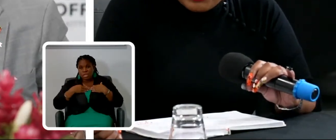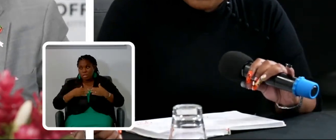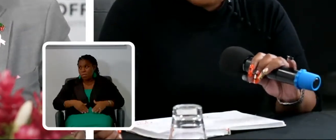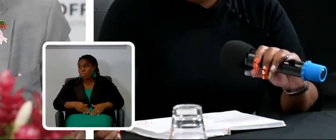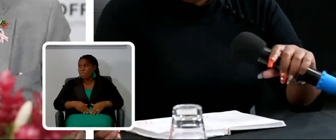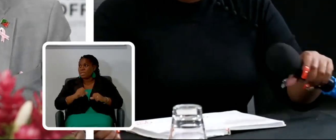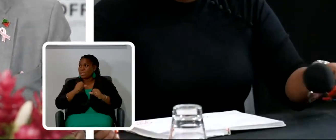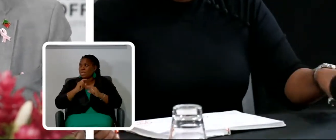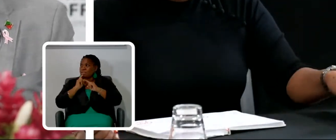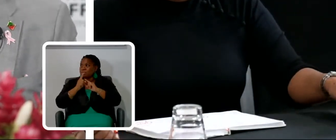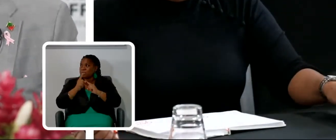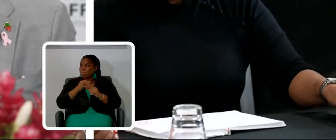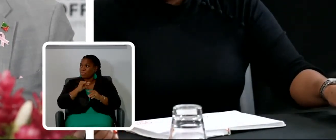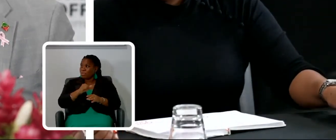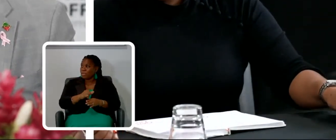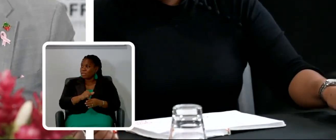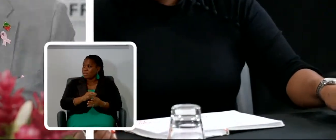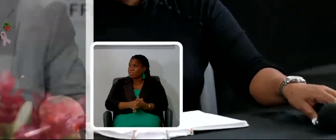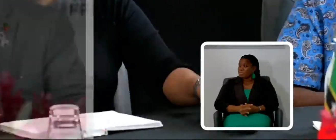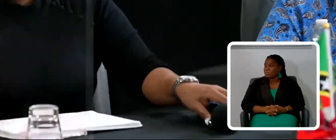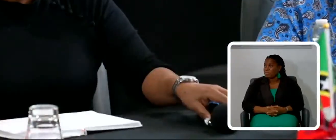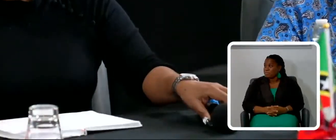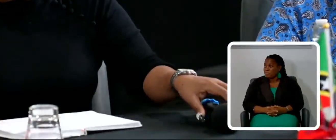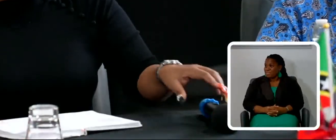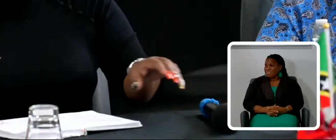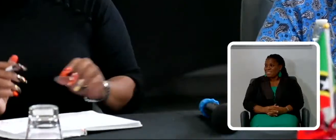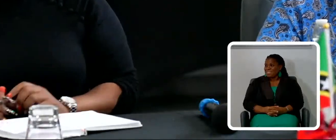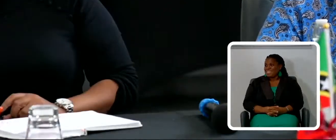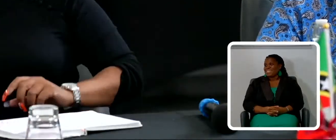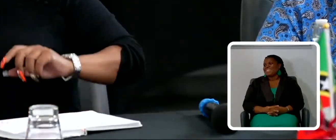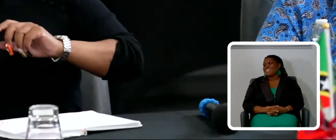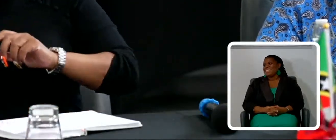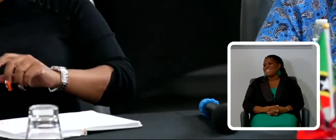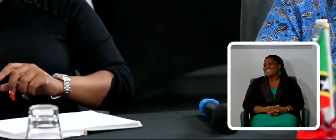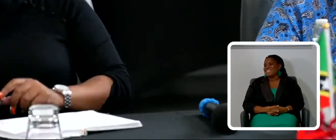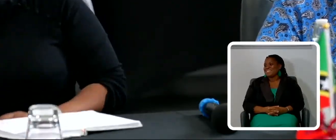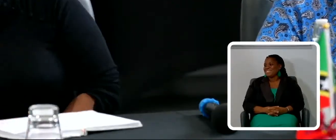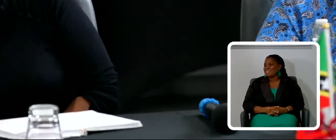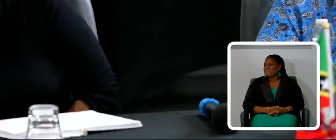me, please, Prime Minister? Are you sure you're a journalist or you study health?